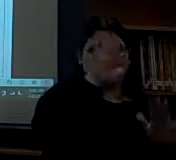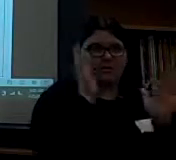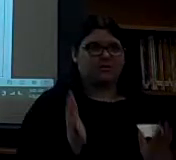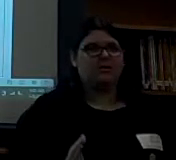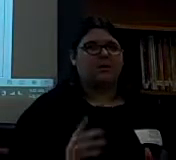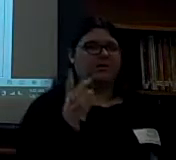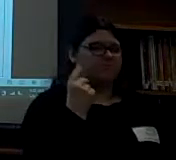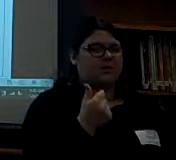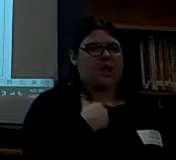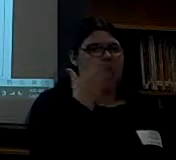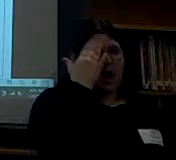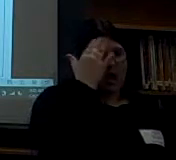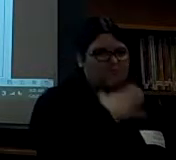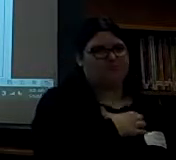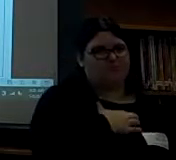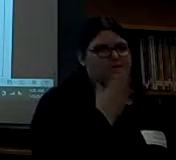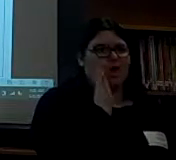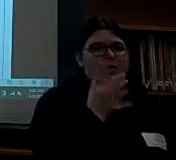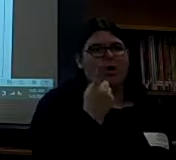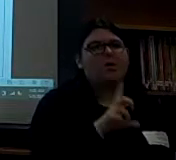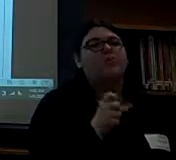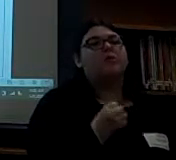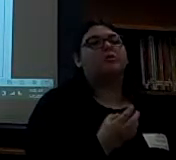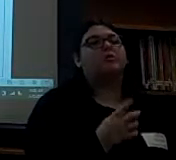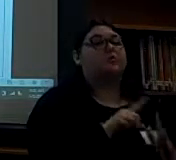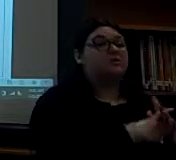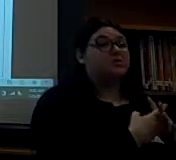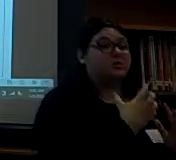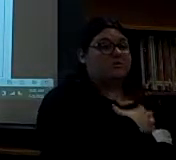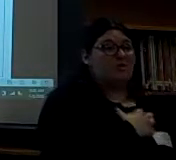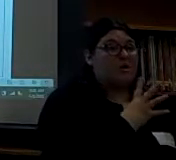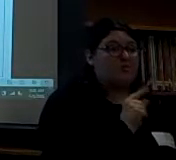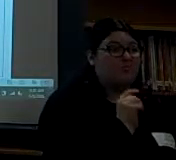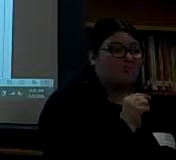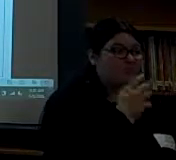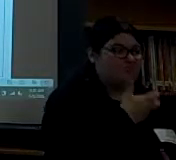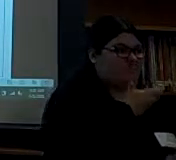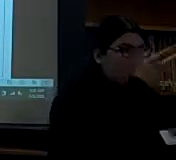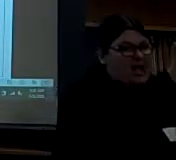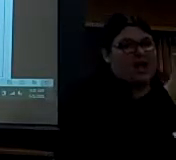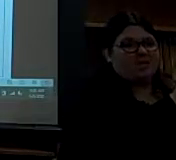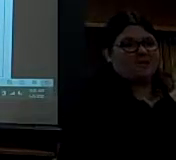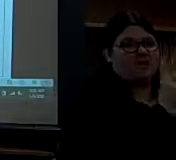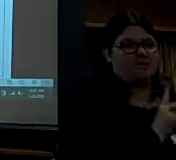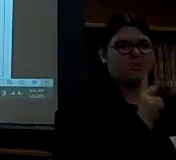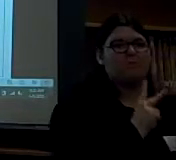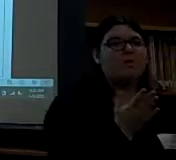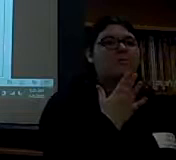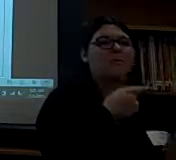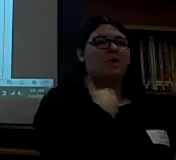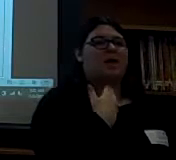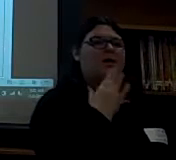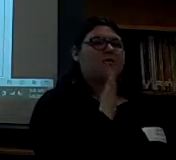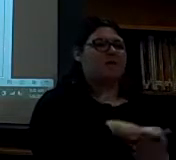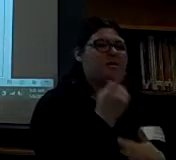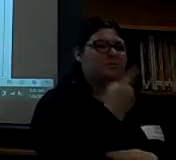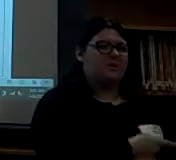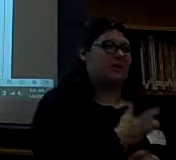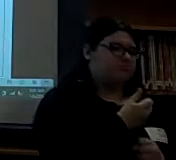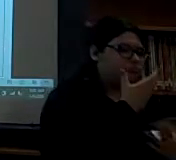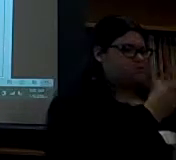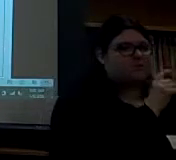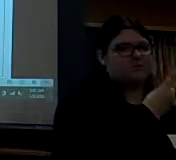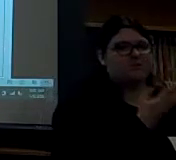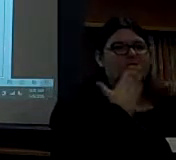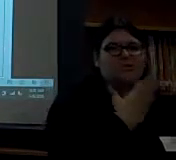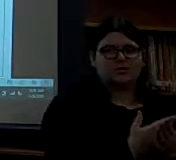dot, dot. I know there's going to be yuck involved. And then, so that starts our yuck, but we turn it out on other people. Absolutely. You may have had a bad day and you turn it out on your kids.